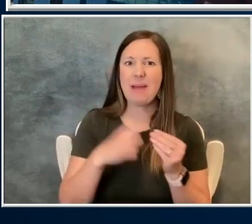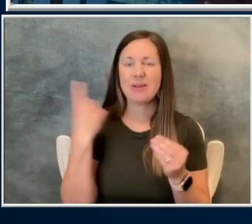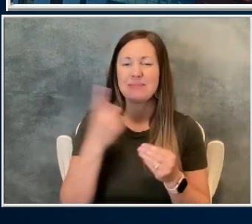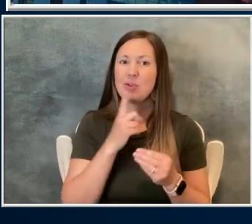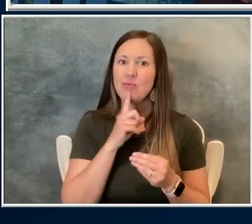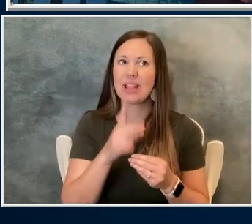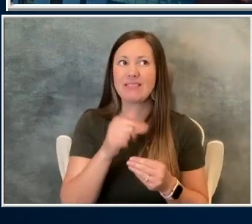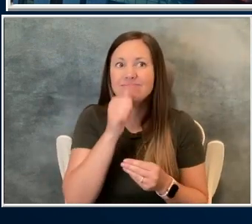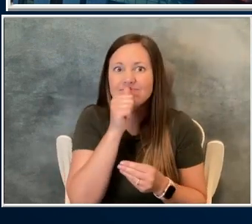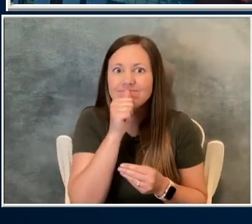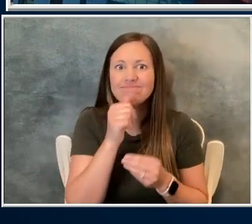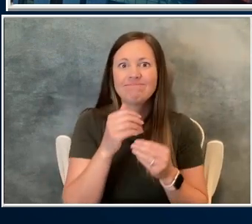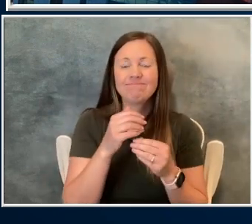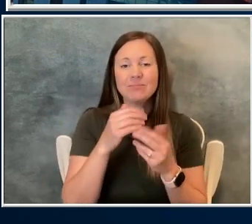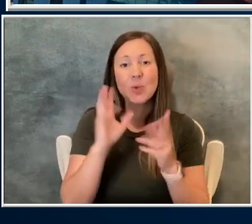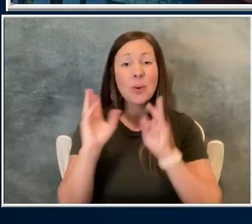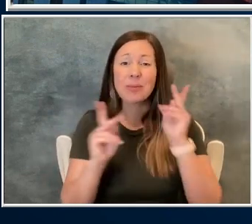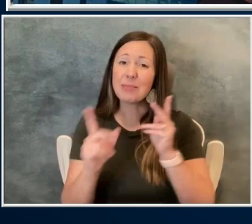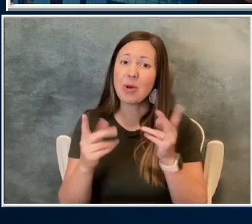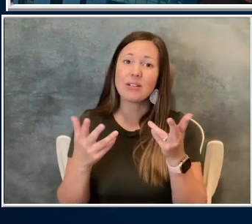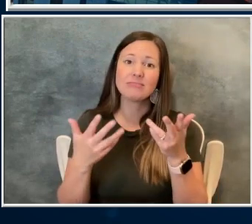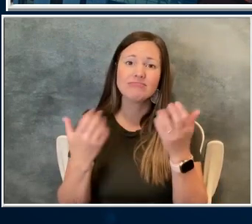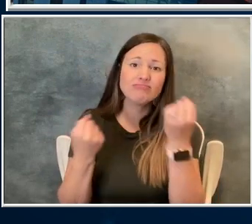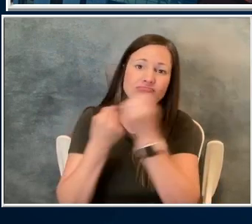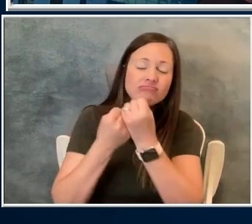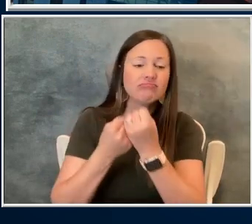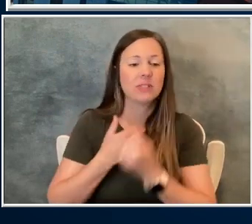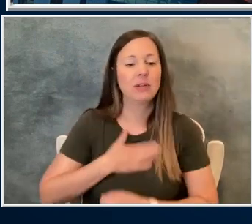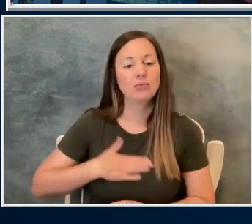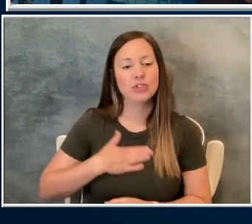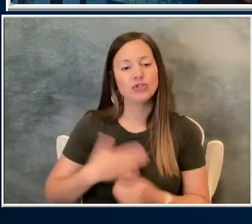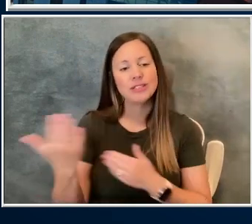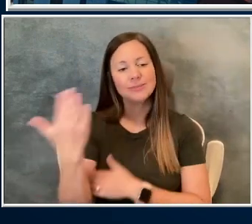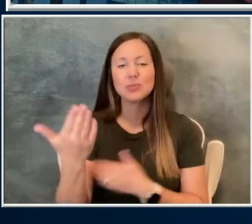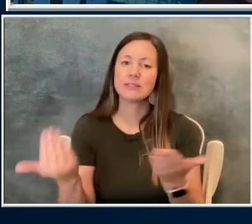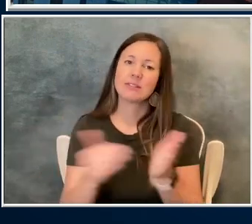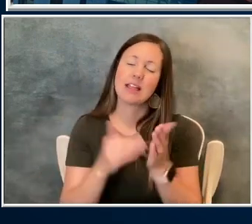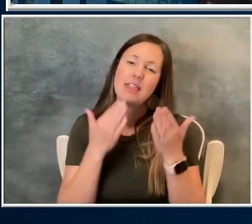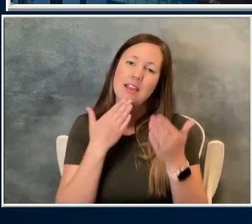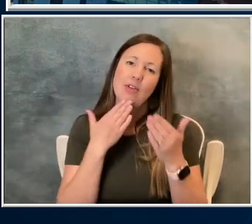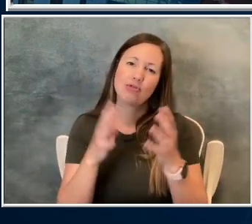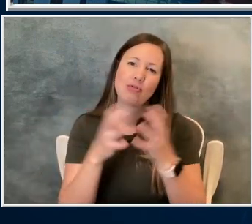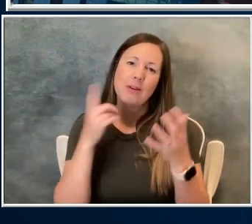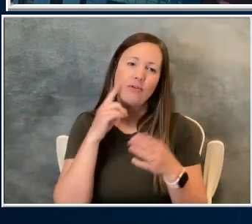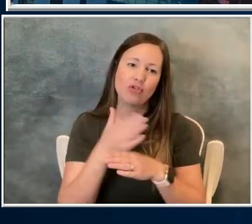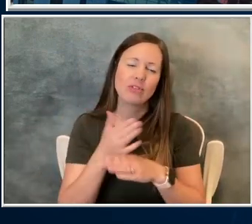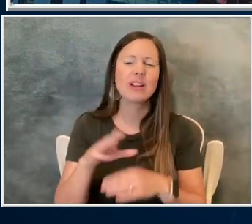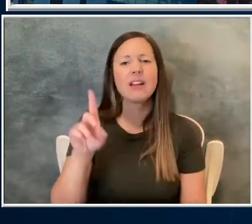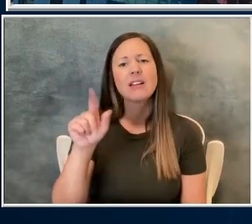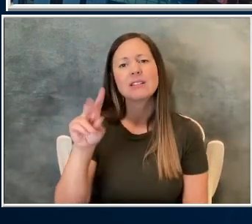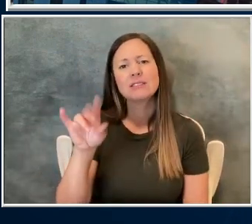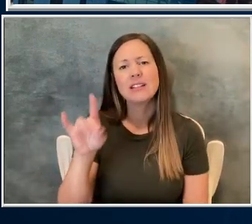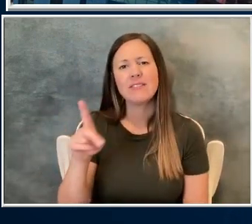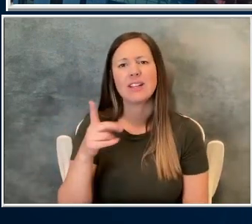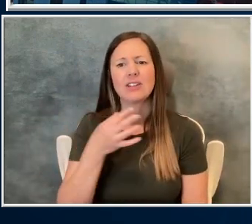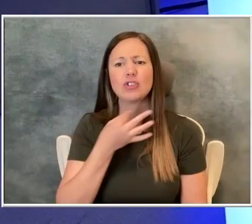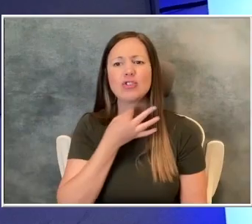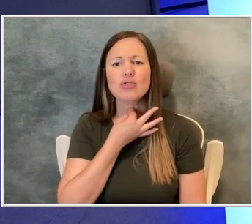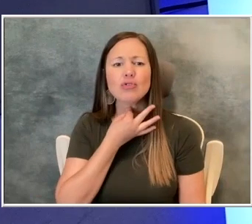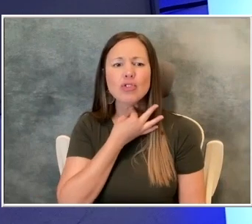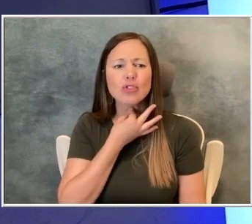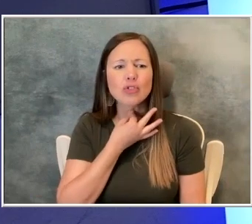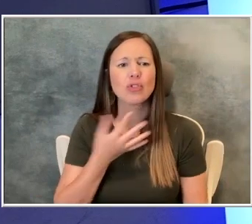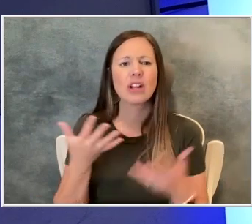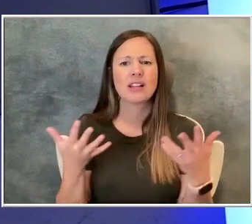people are with you and see you and appreciate you this morning. Again, thank you for sharing your story. David wants to know, what's the process look like if Matt wants